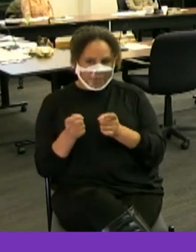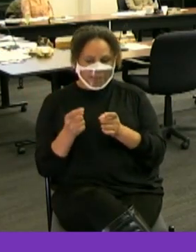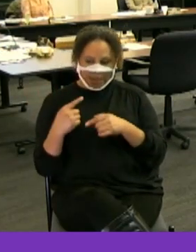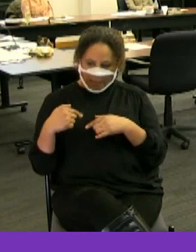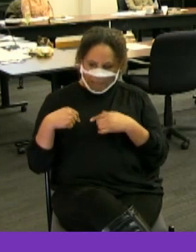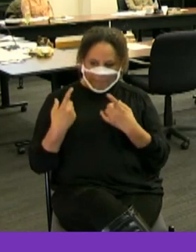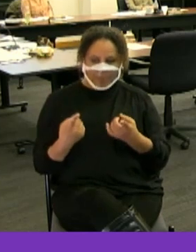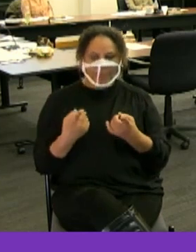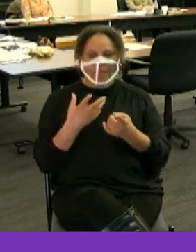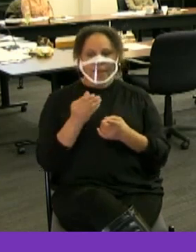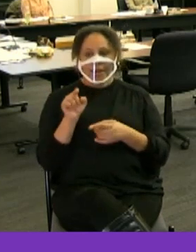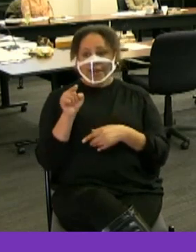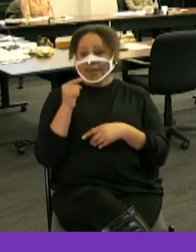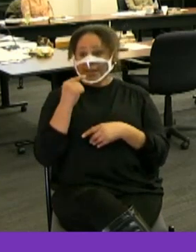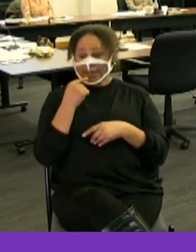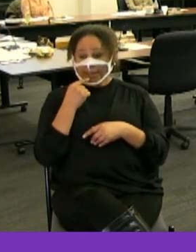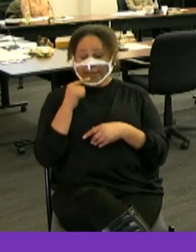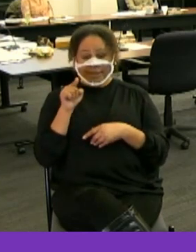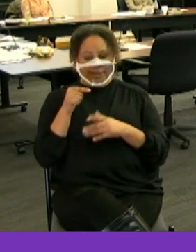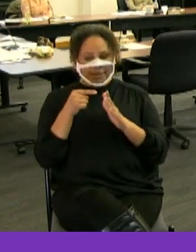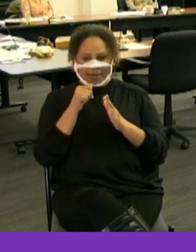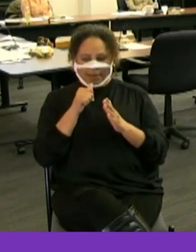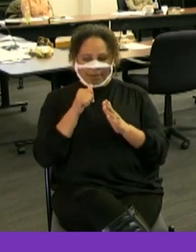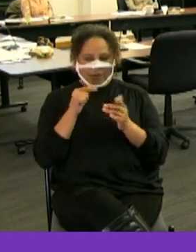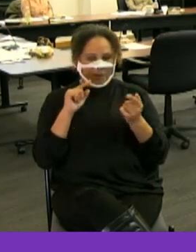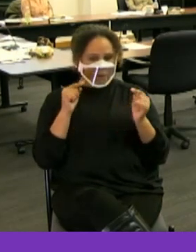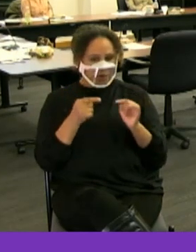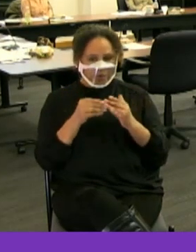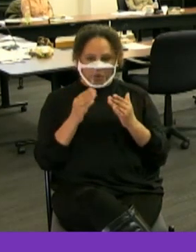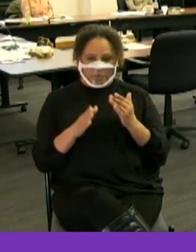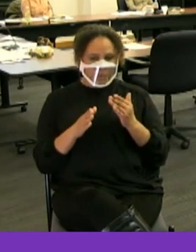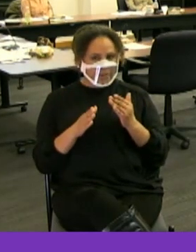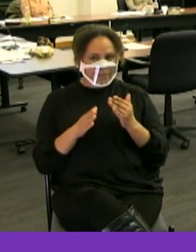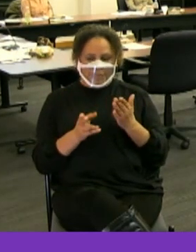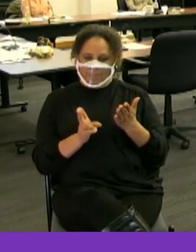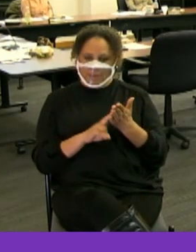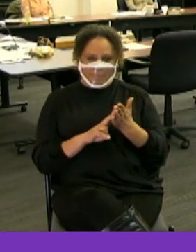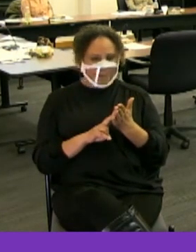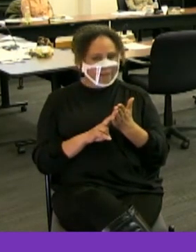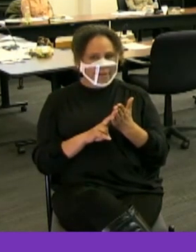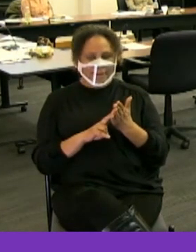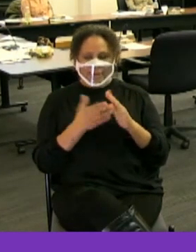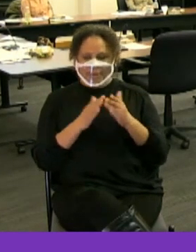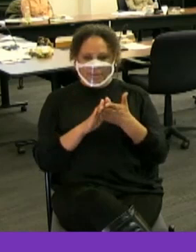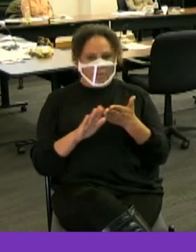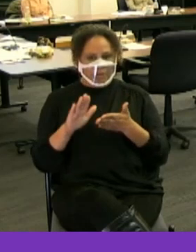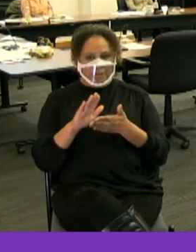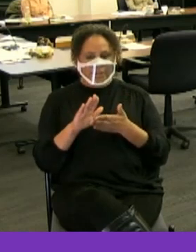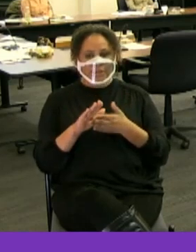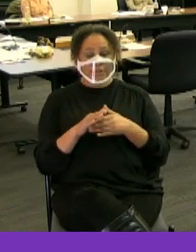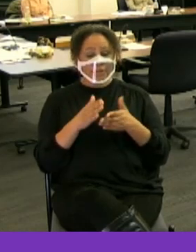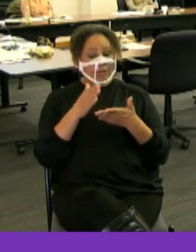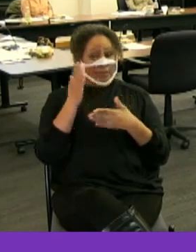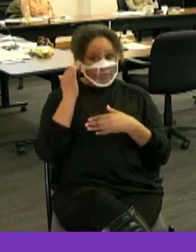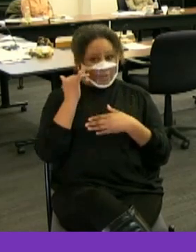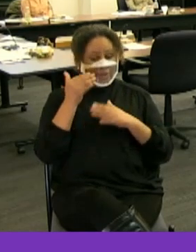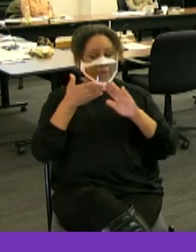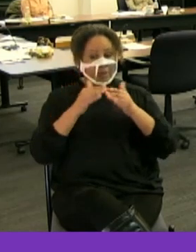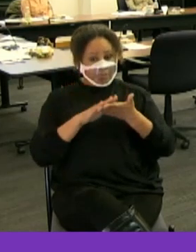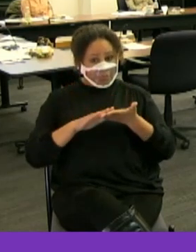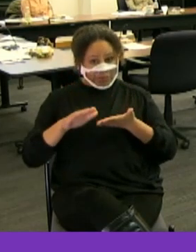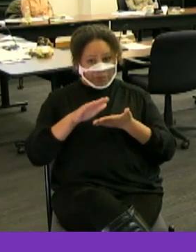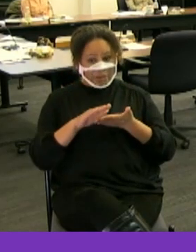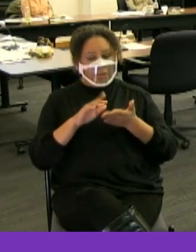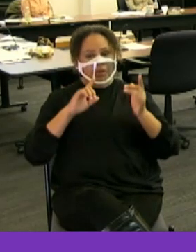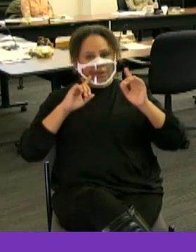providing to us. He said this is not going to hurt students from coming on to community colleges, because community colleges